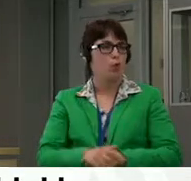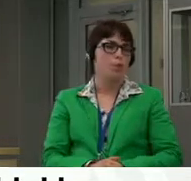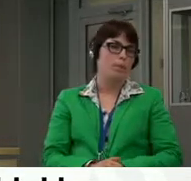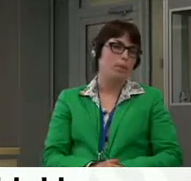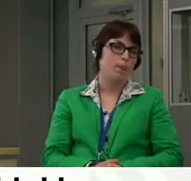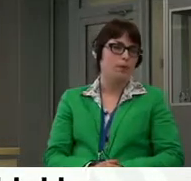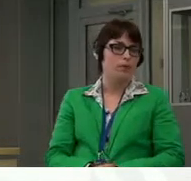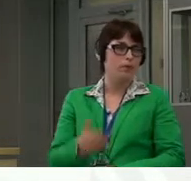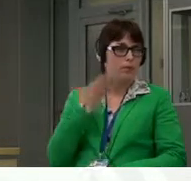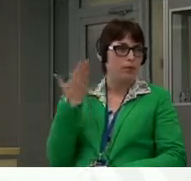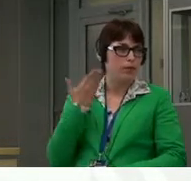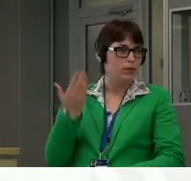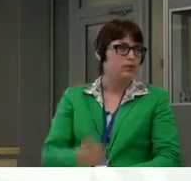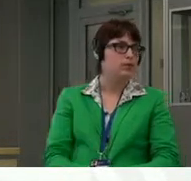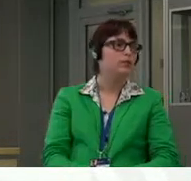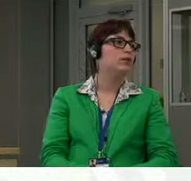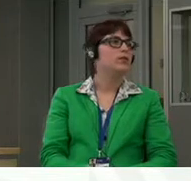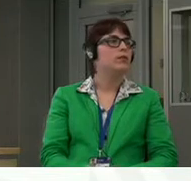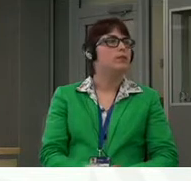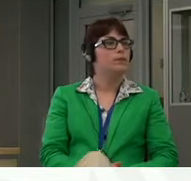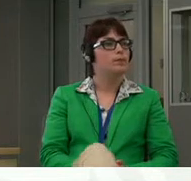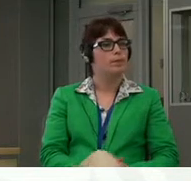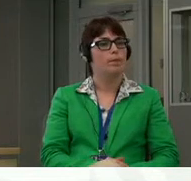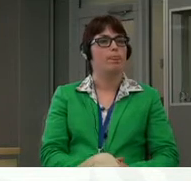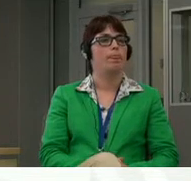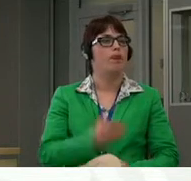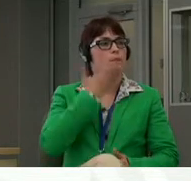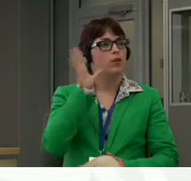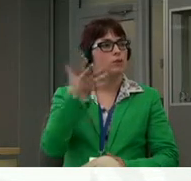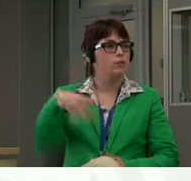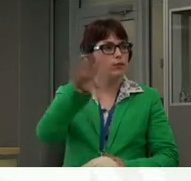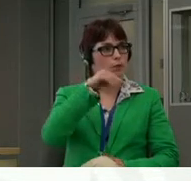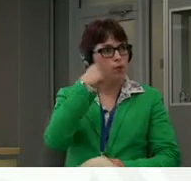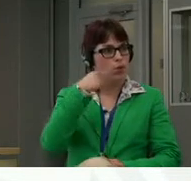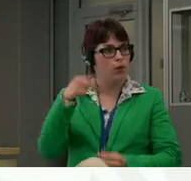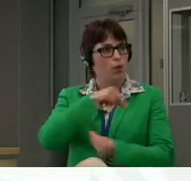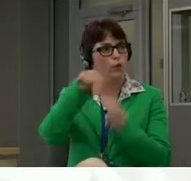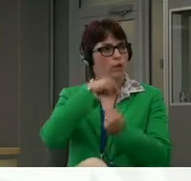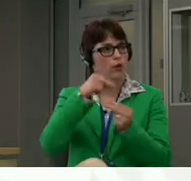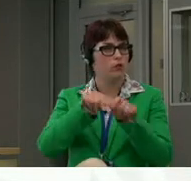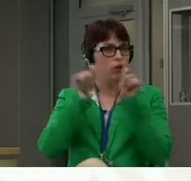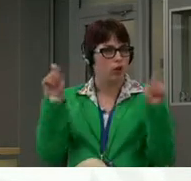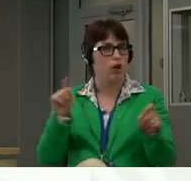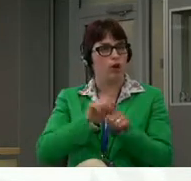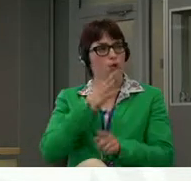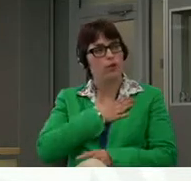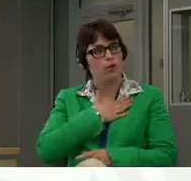Paldies Vardakastaņa kungam. Paldies arī pārējiem ļoti cienījamiem runām. Thank you, Mr. Vardakastans. Thank you for all the